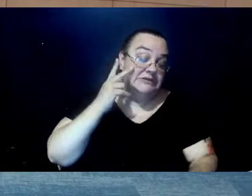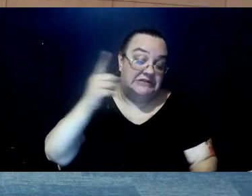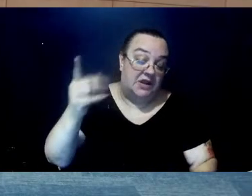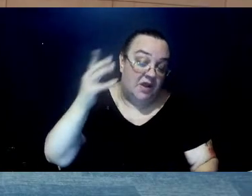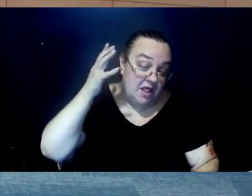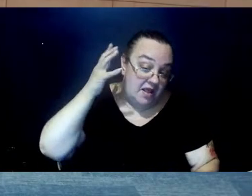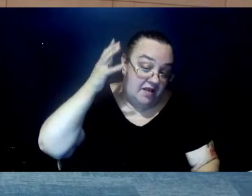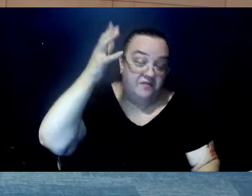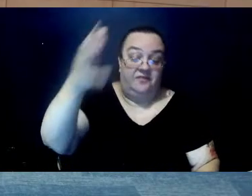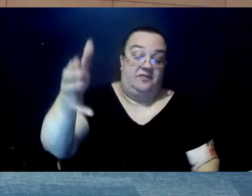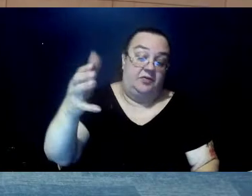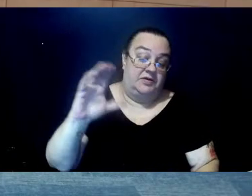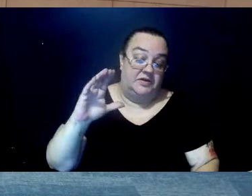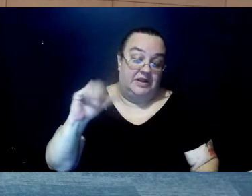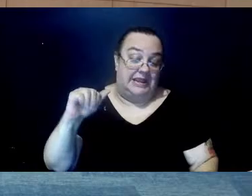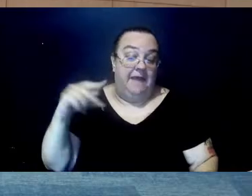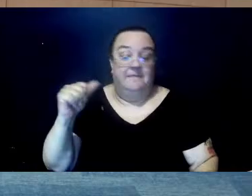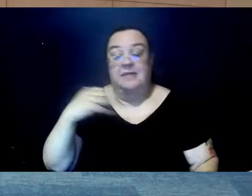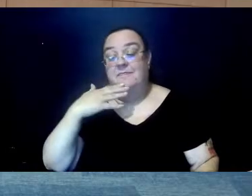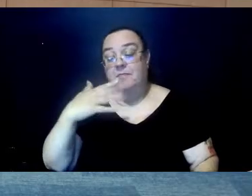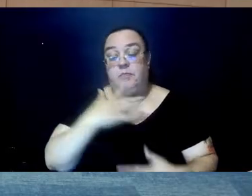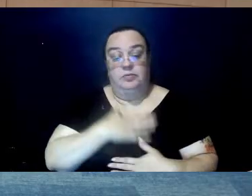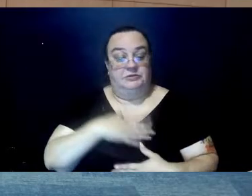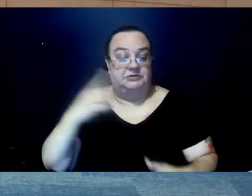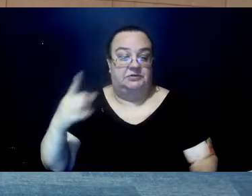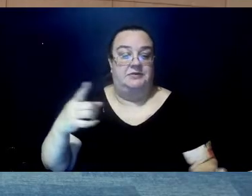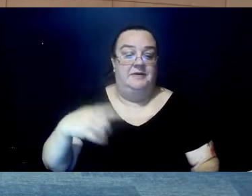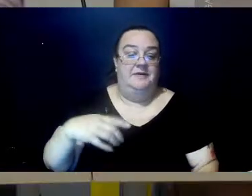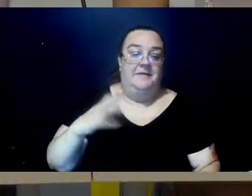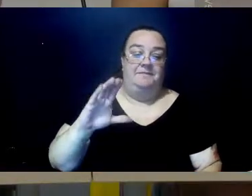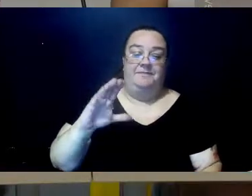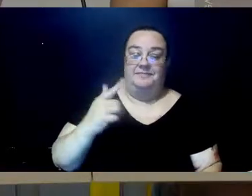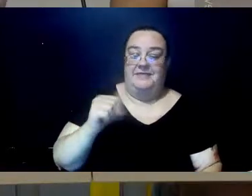you. All right. Bless his heart. Bless his heart.